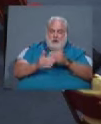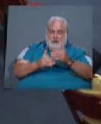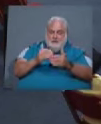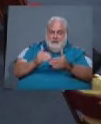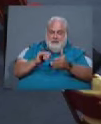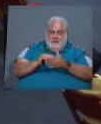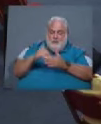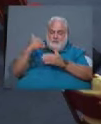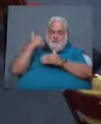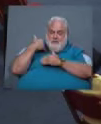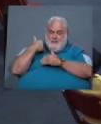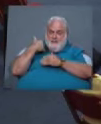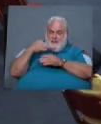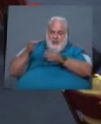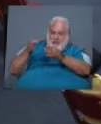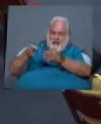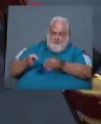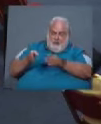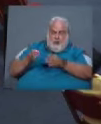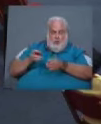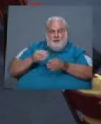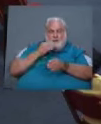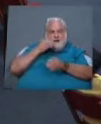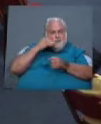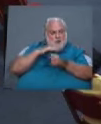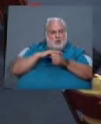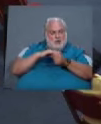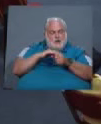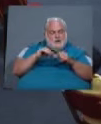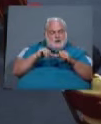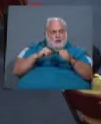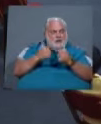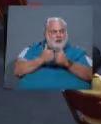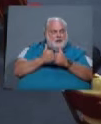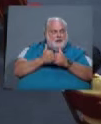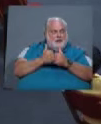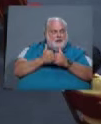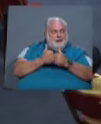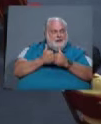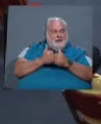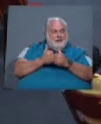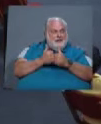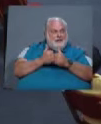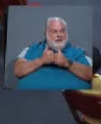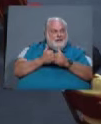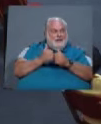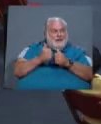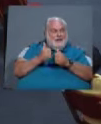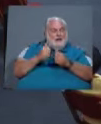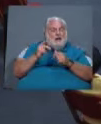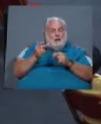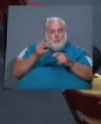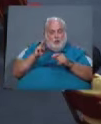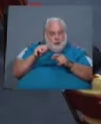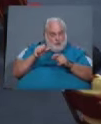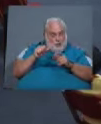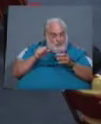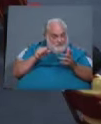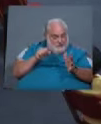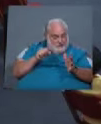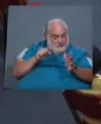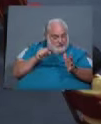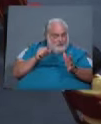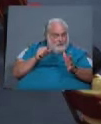that a responsibility of the applicant or the neighborhood association? Director, what? Director Kapiros, are you finished?